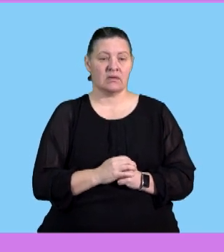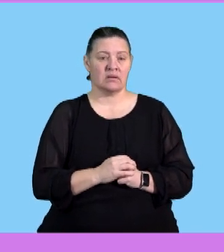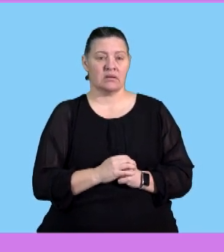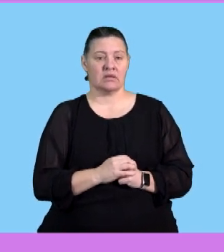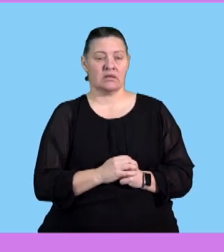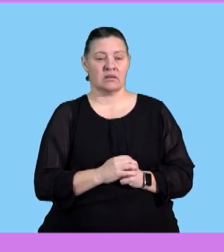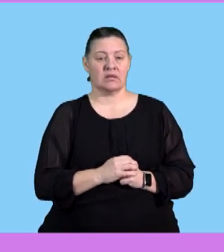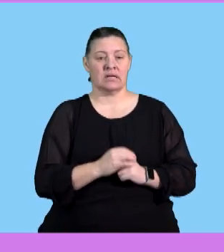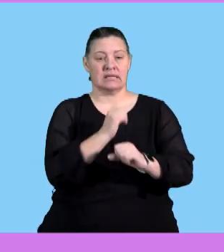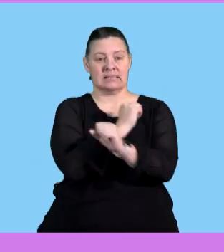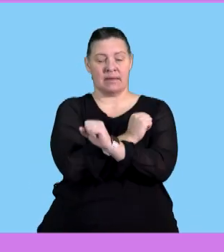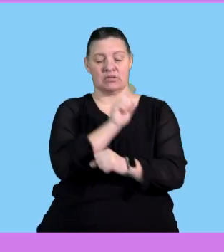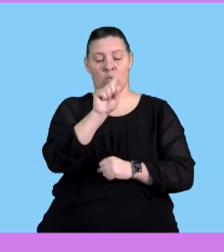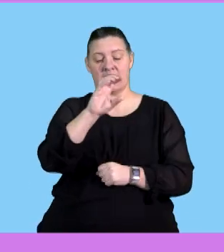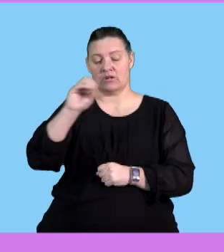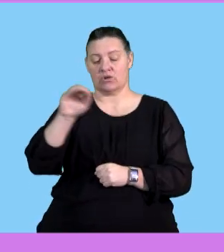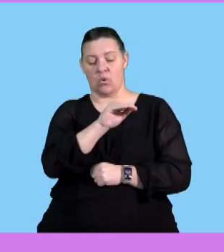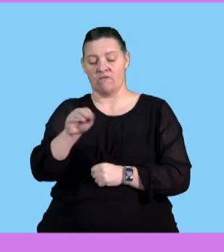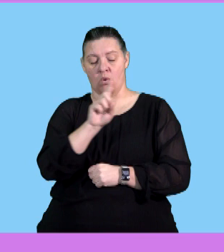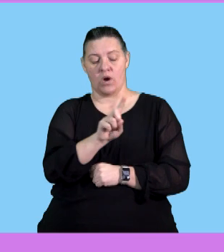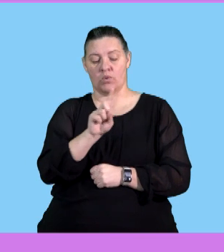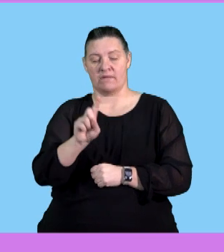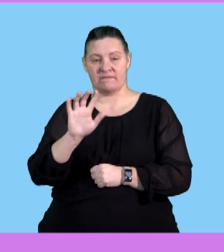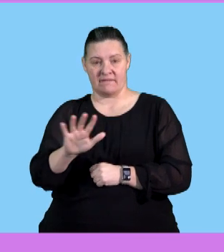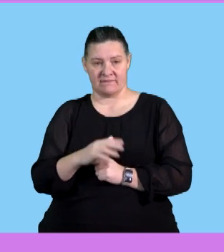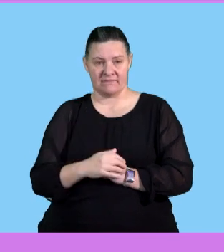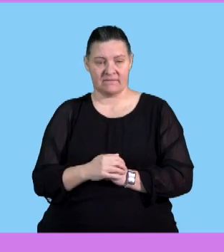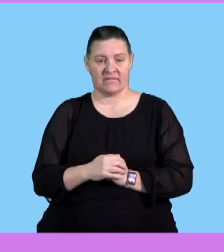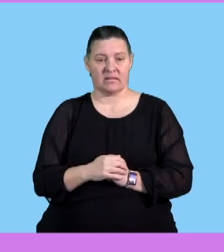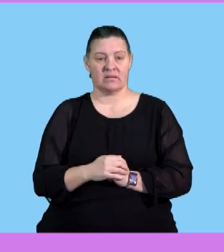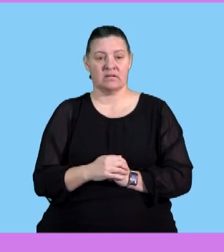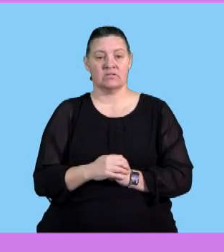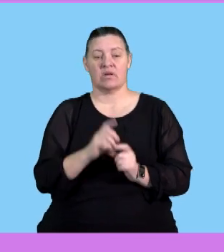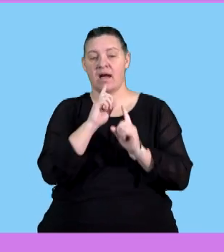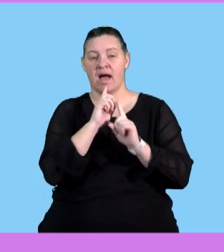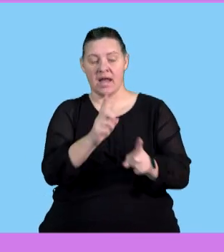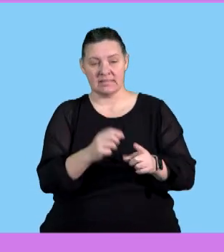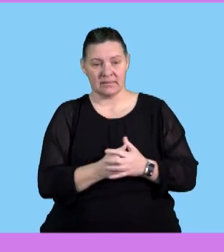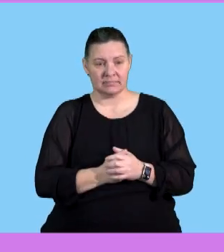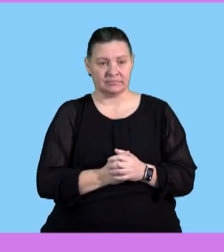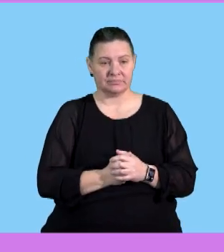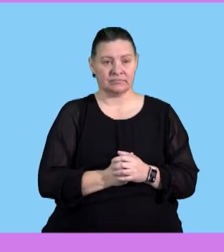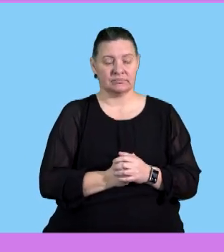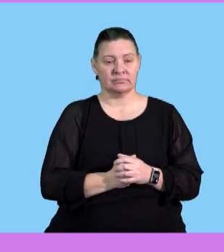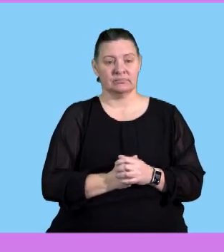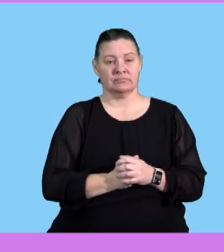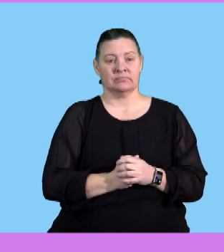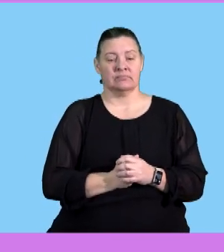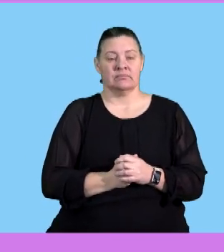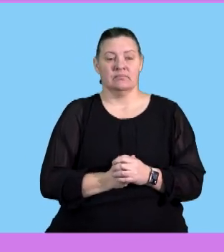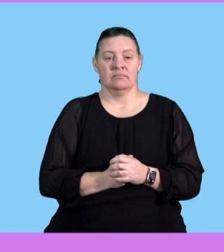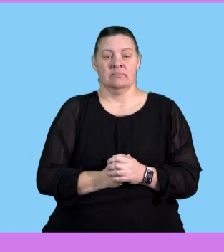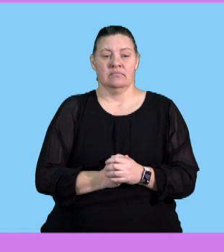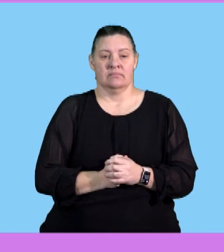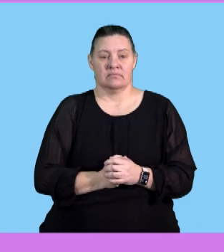1,350, excluding VAT, we are saying 100 over 115. So let's quickly work that